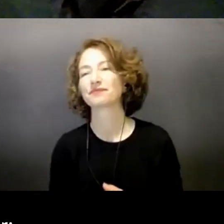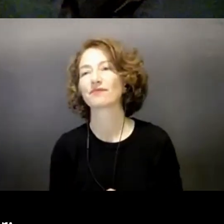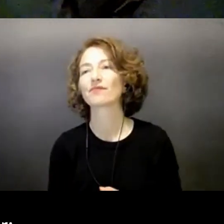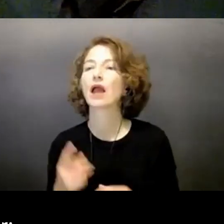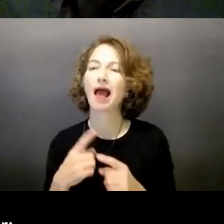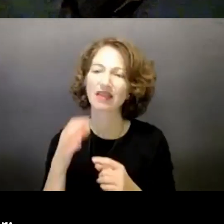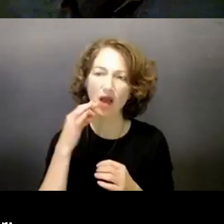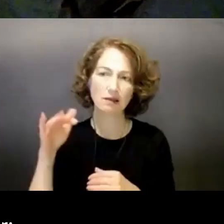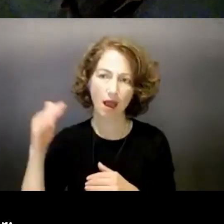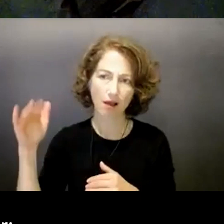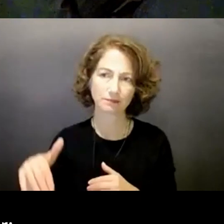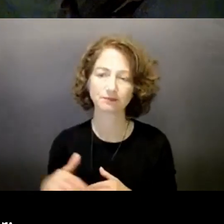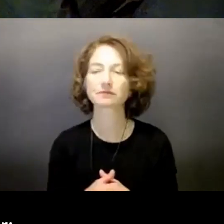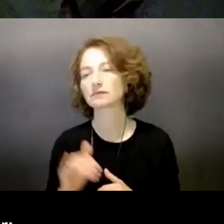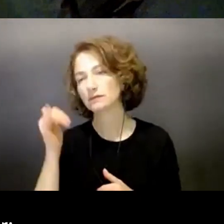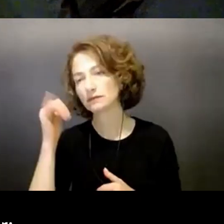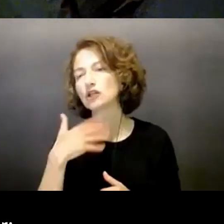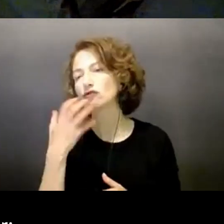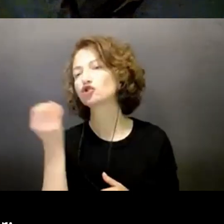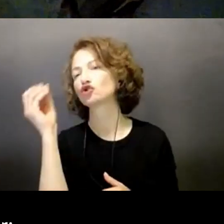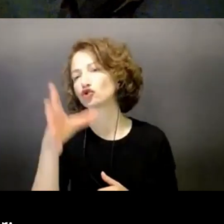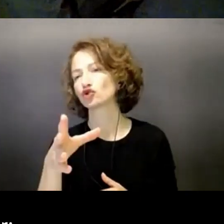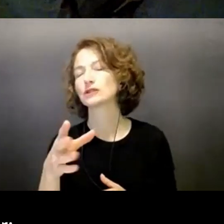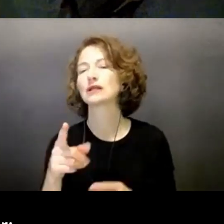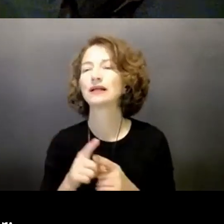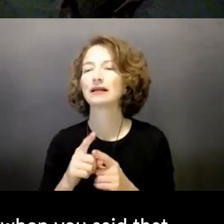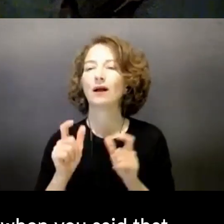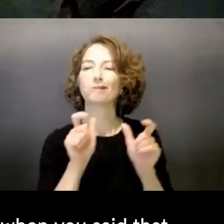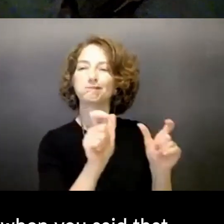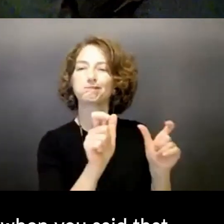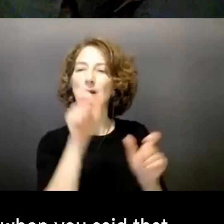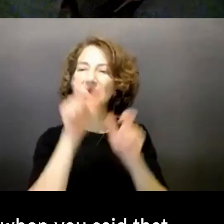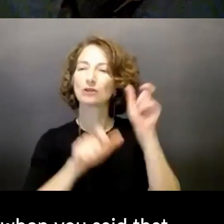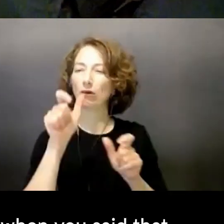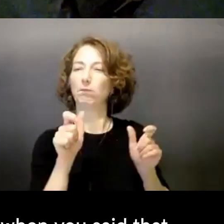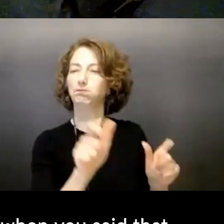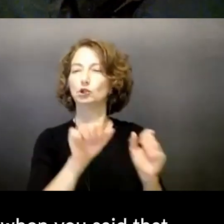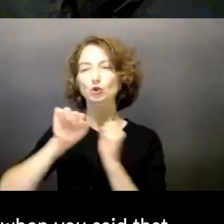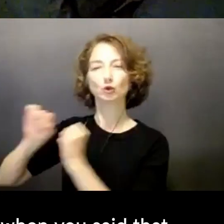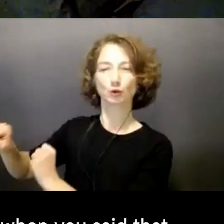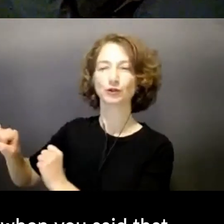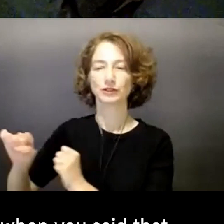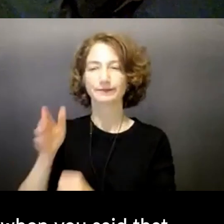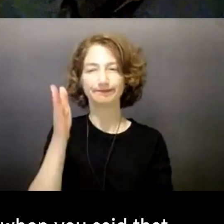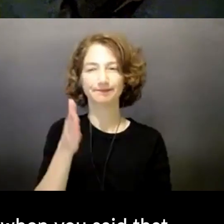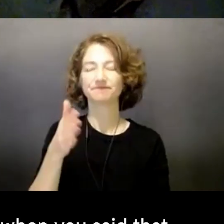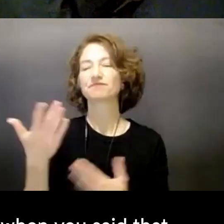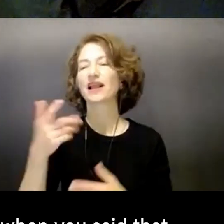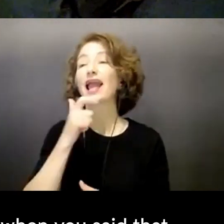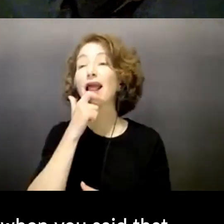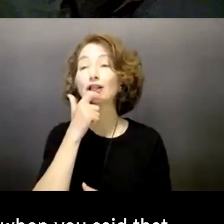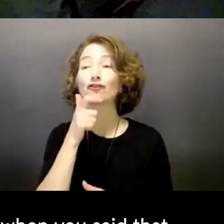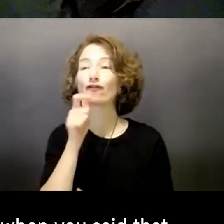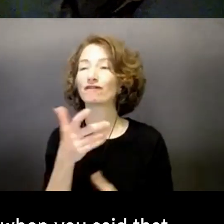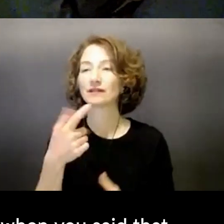to add one thing to the gatekeepers thing, because it just hit me when you said